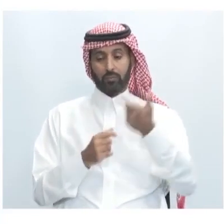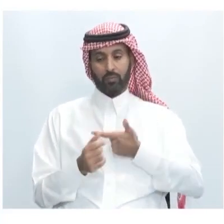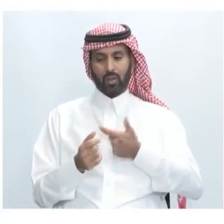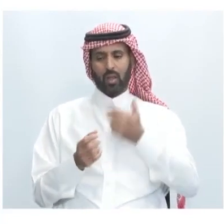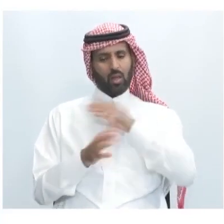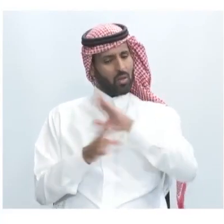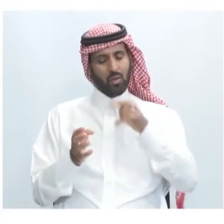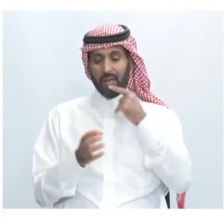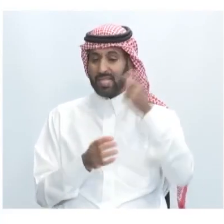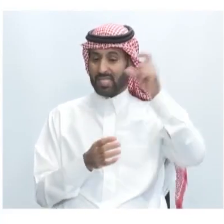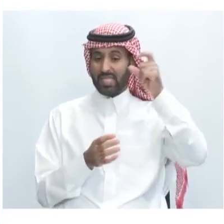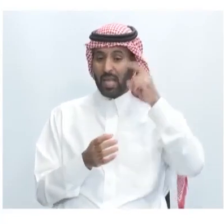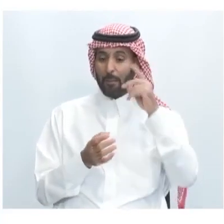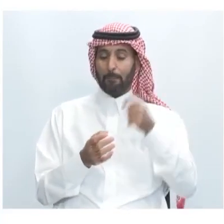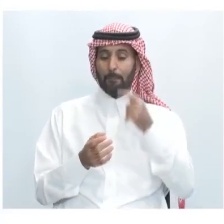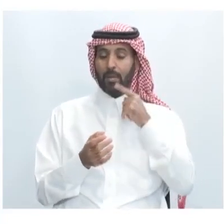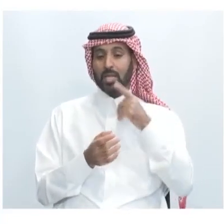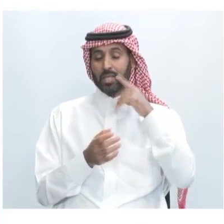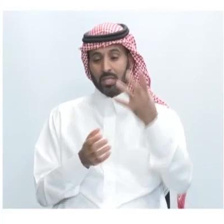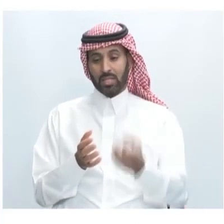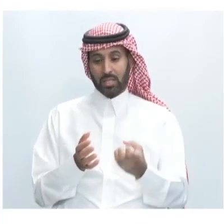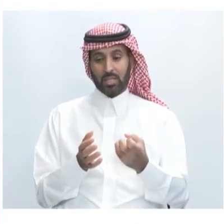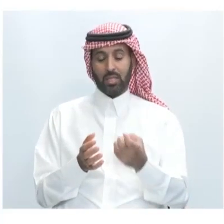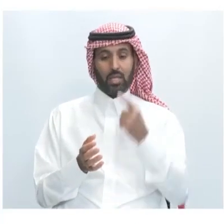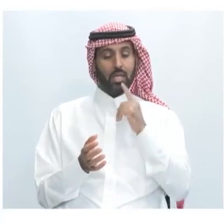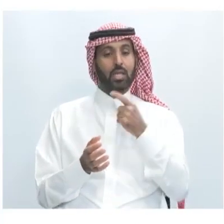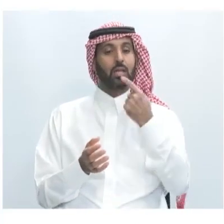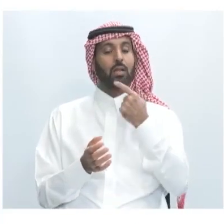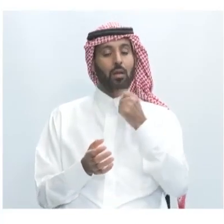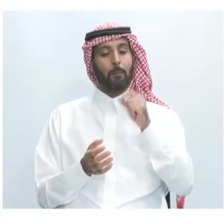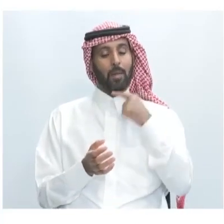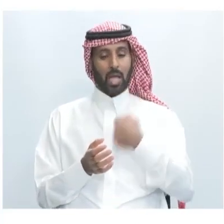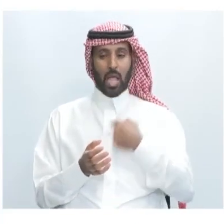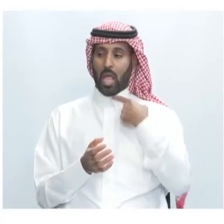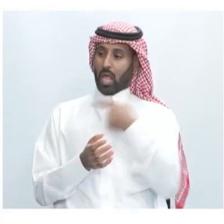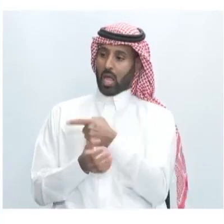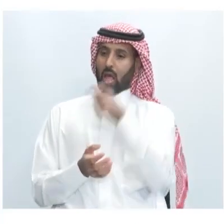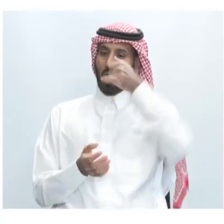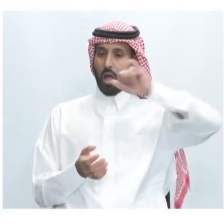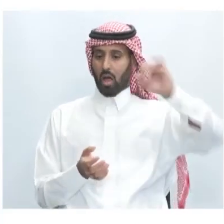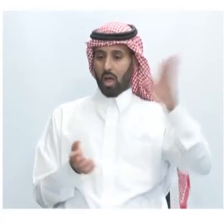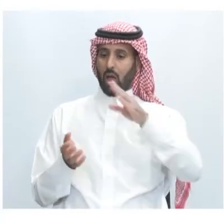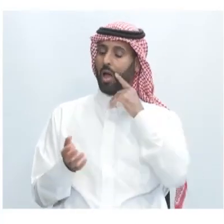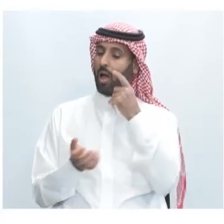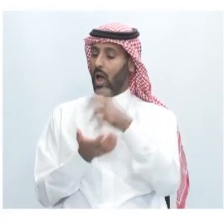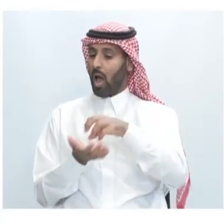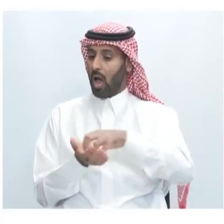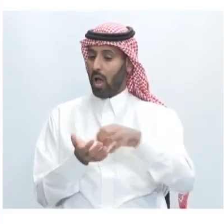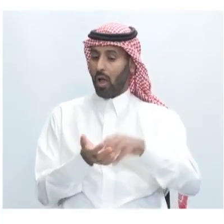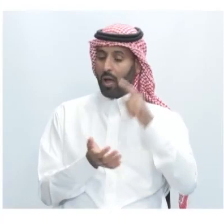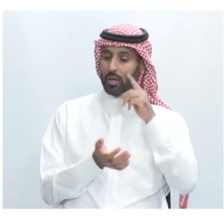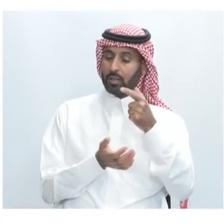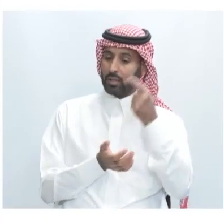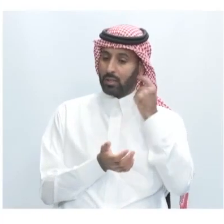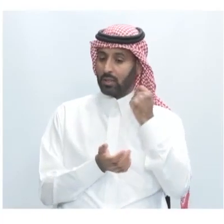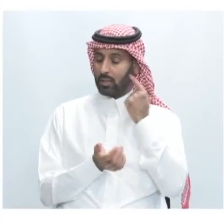year, and holidays. The pronoun, countries, nationalities, and languages. Proper